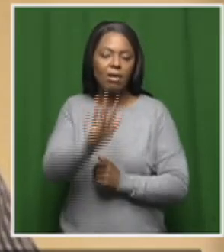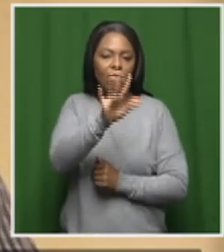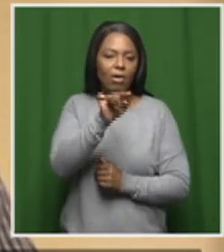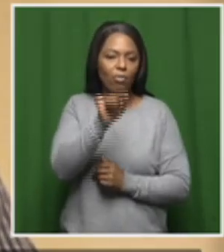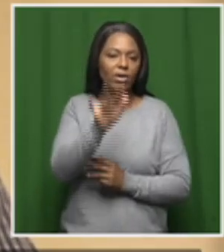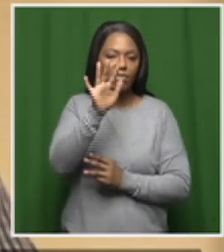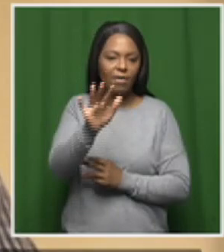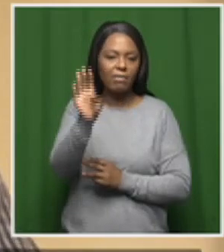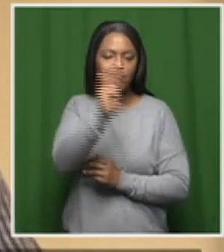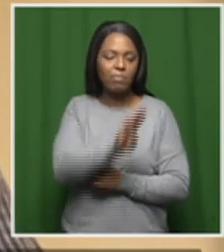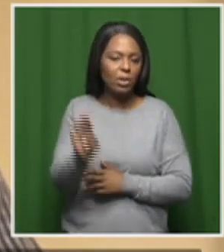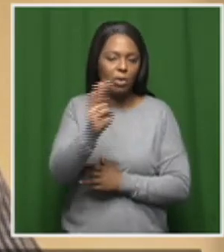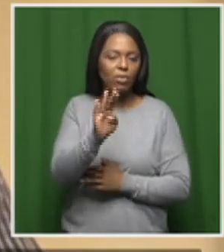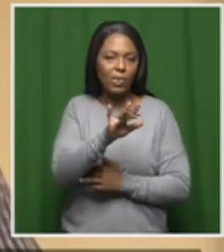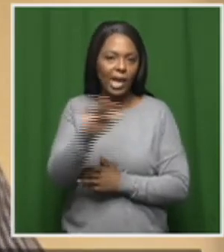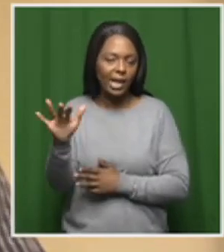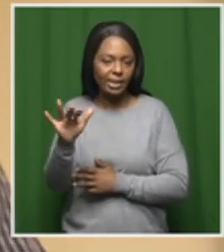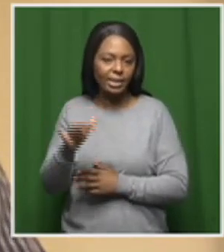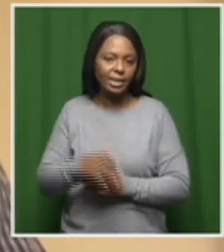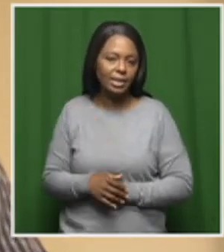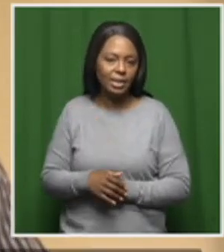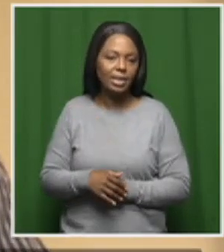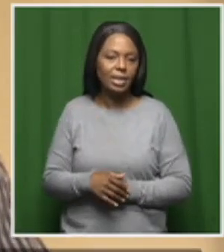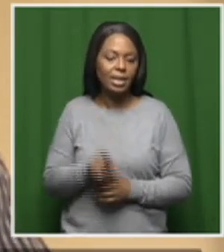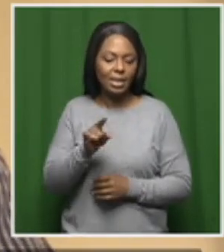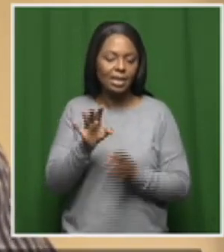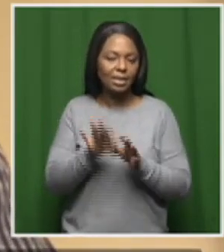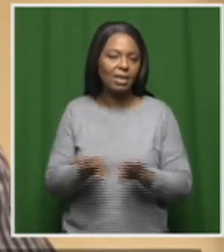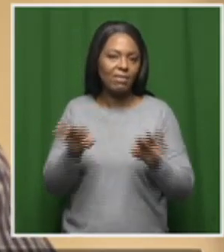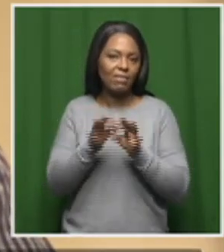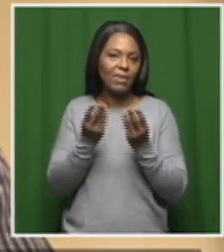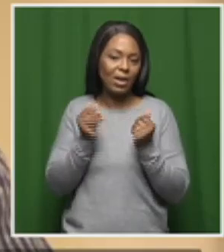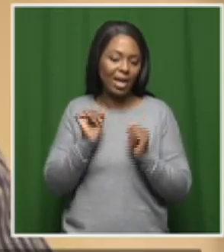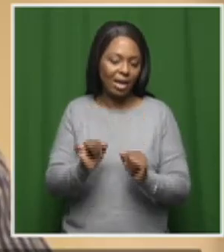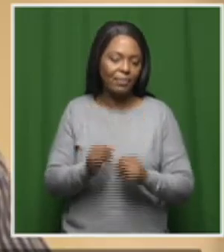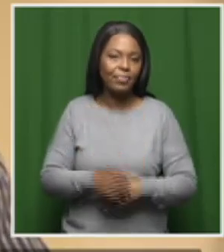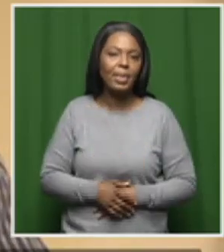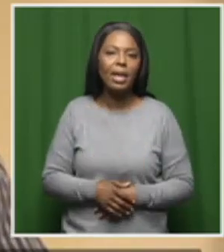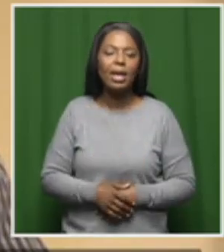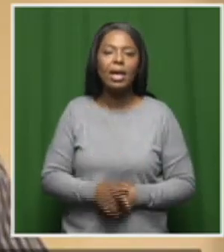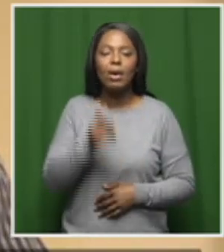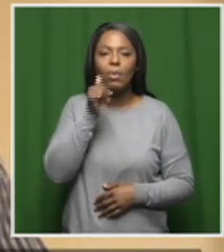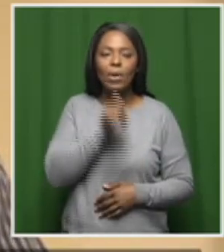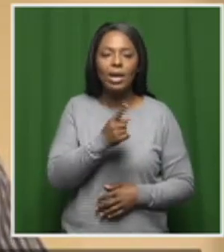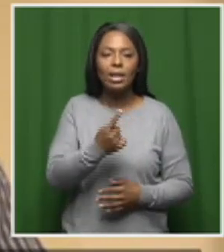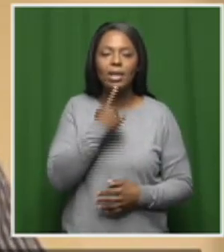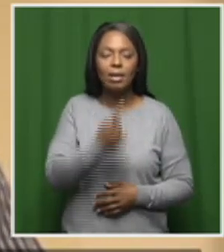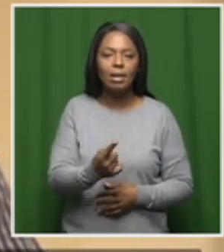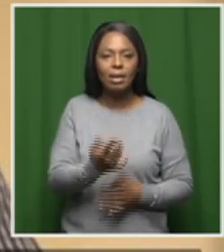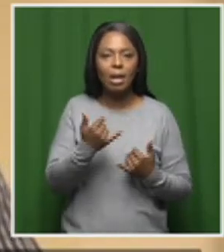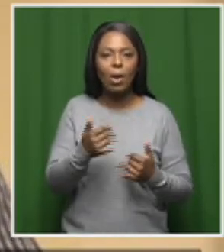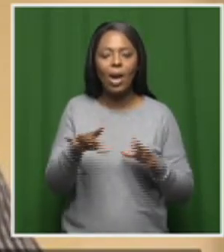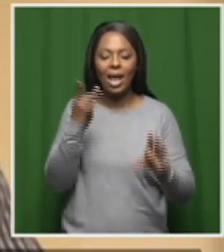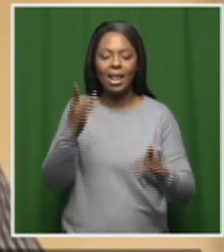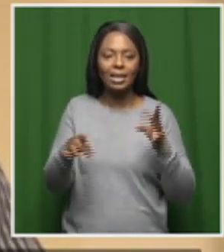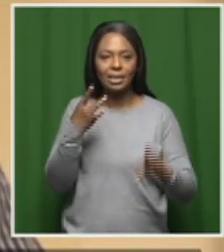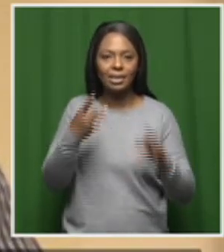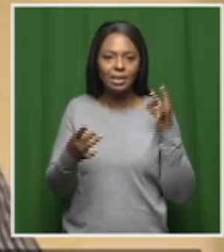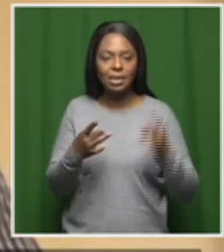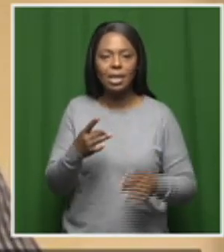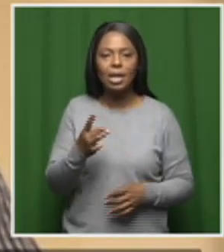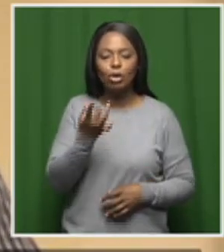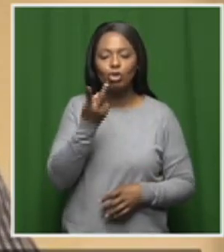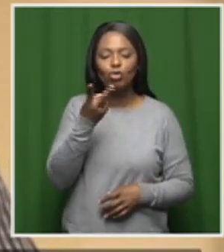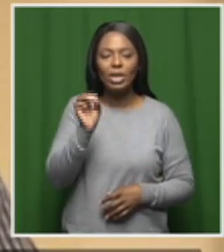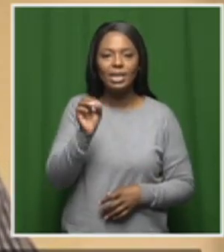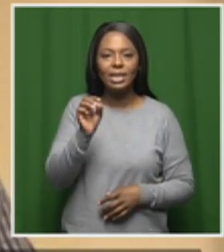billion. So that's what we bill every month. When you do the analysis, you would realize that only